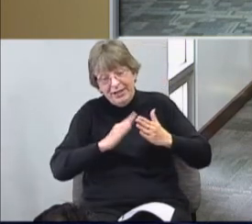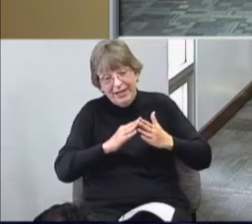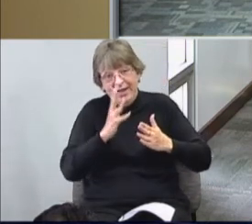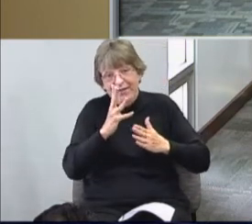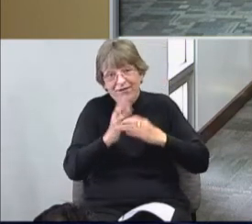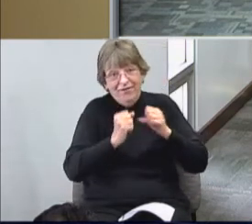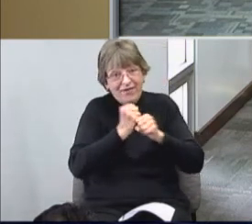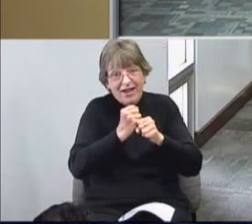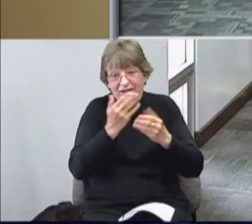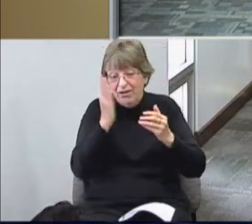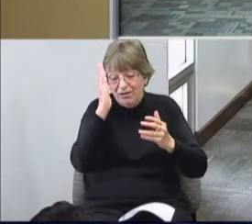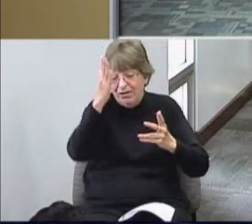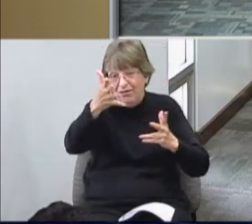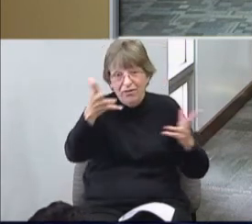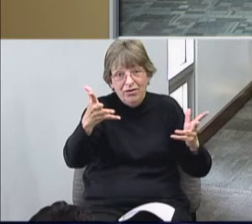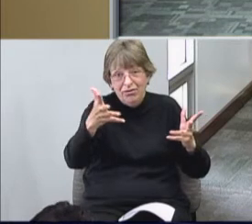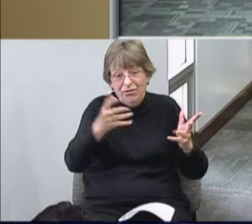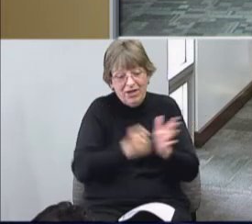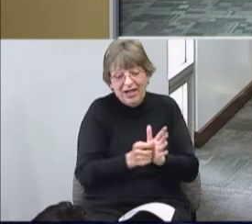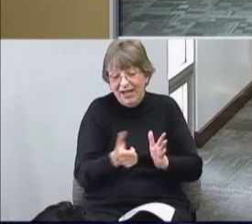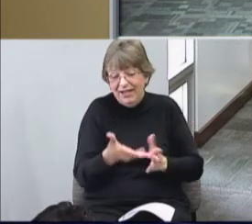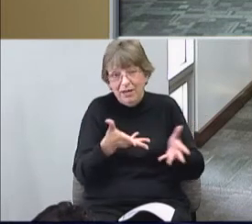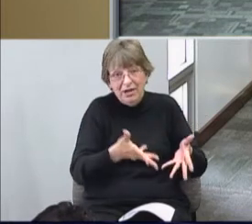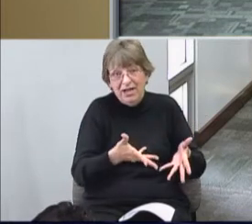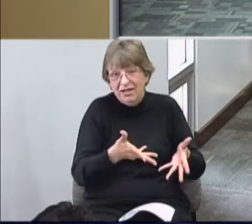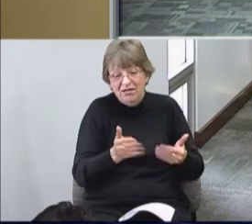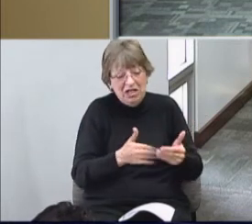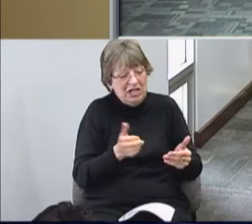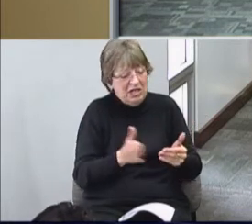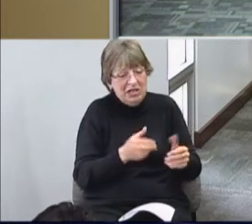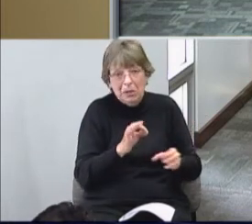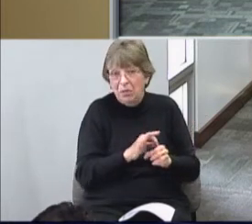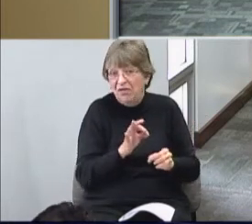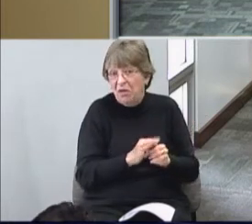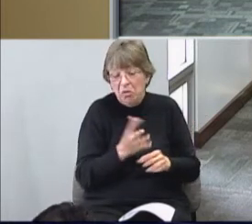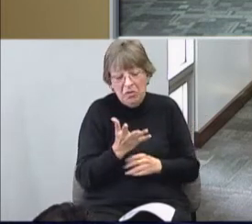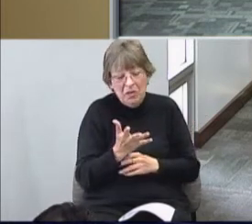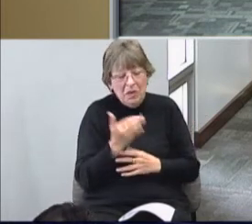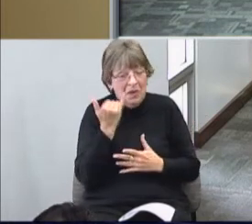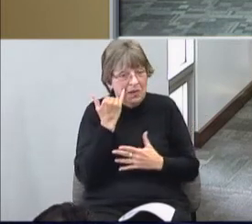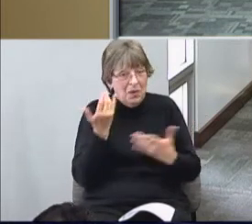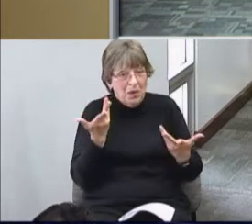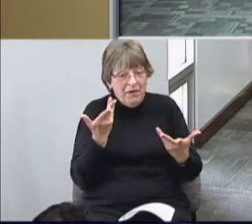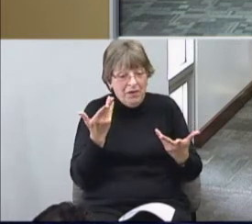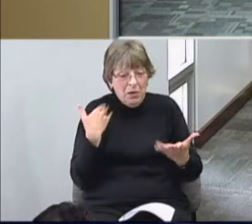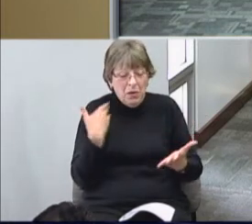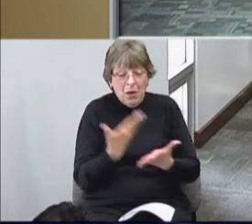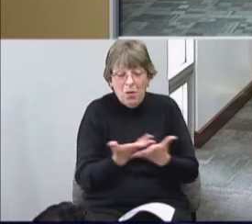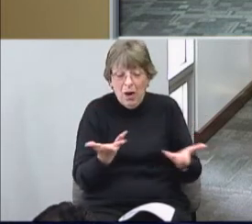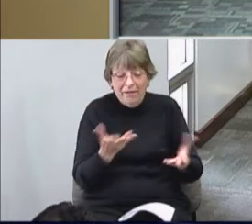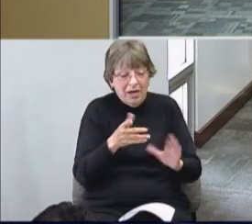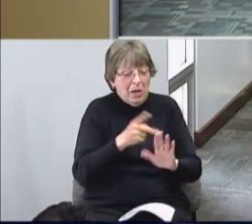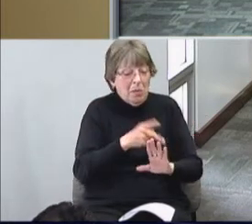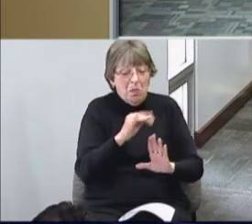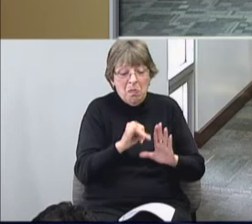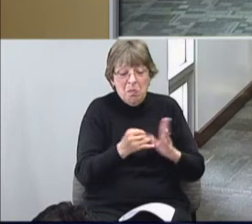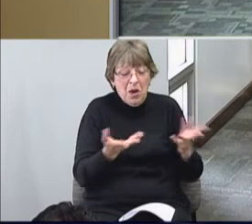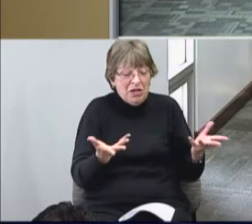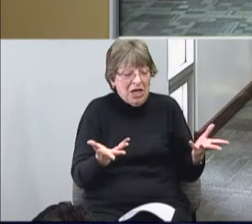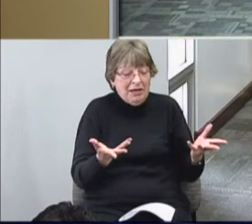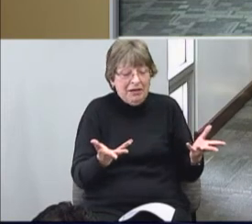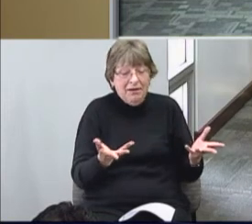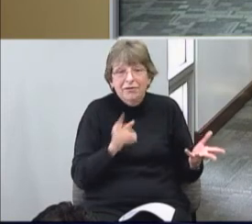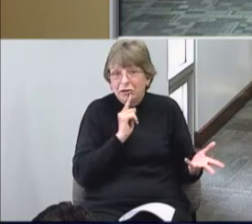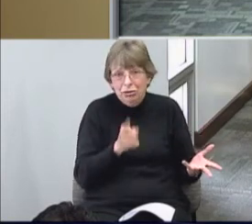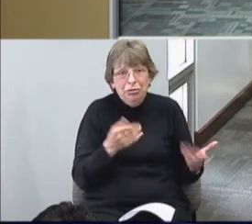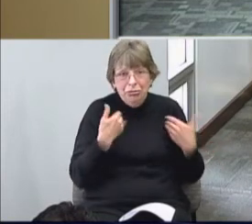I mean, it could happen by a simple vote of this council. So if you got to one of those projects, certainly you'd have